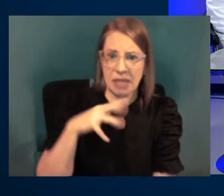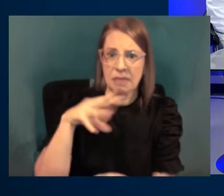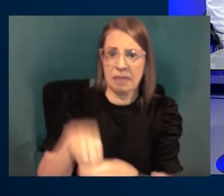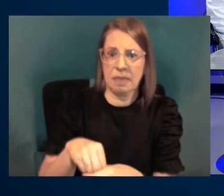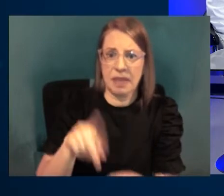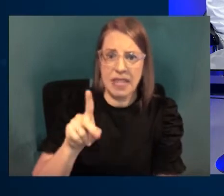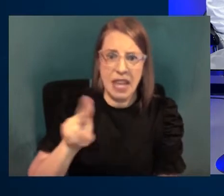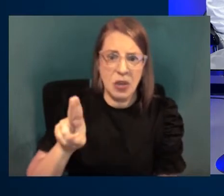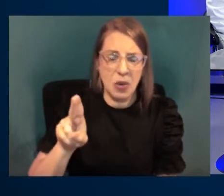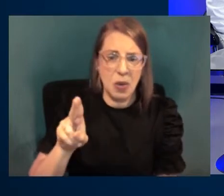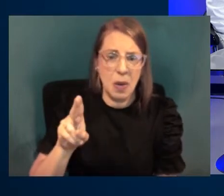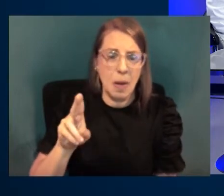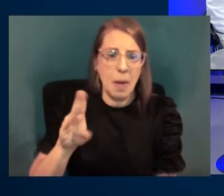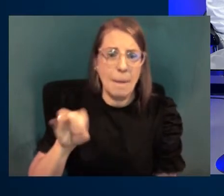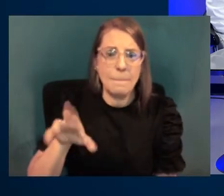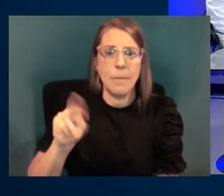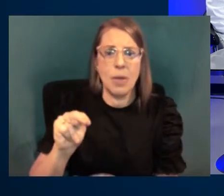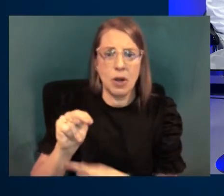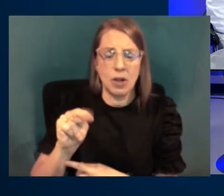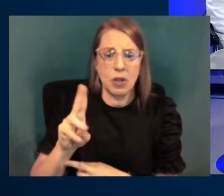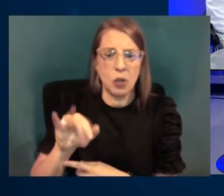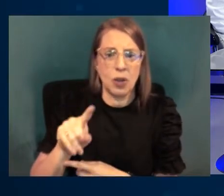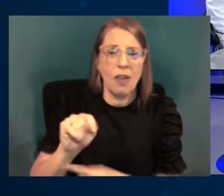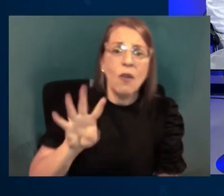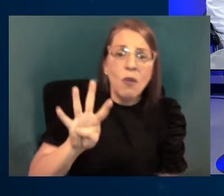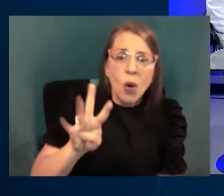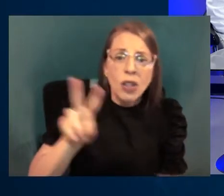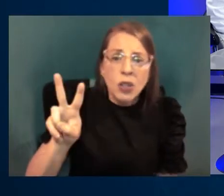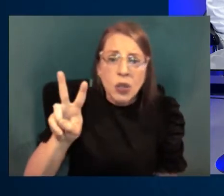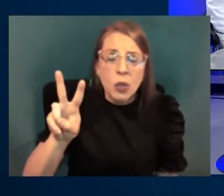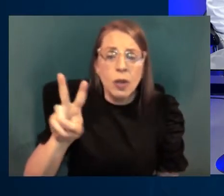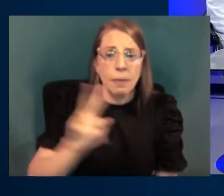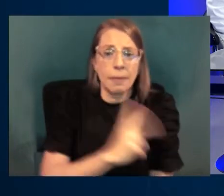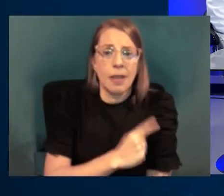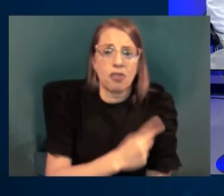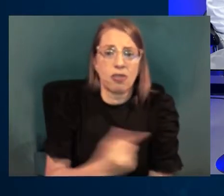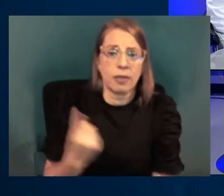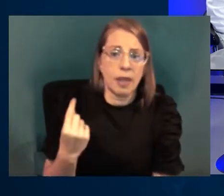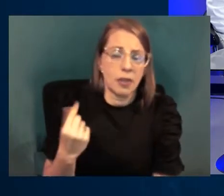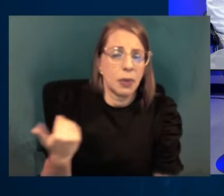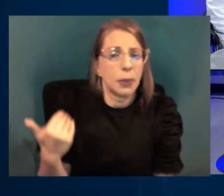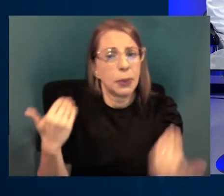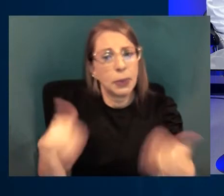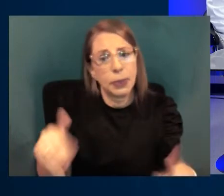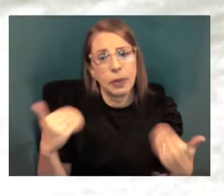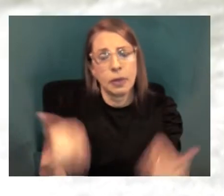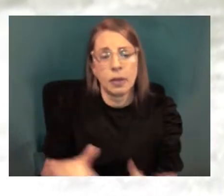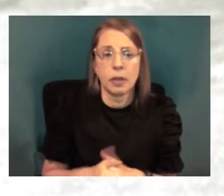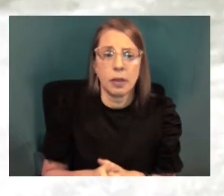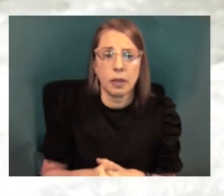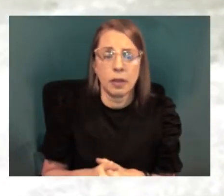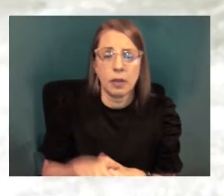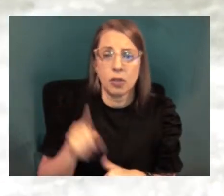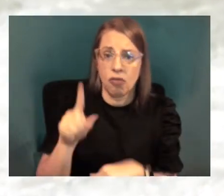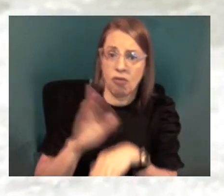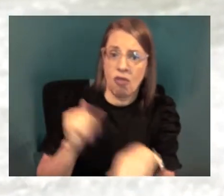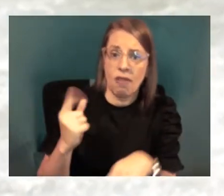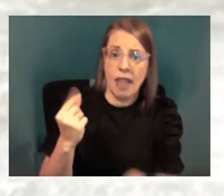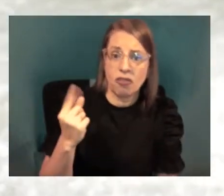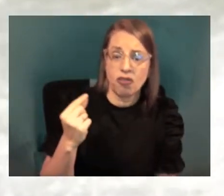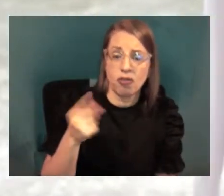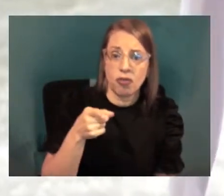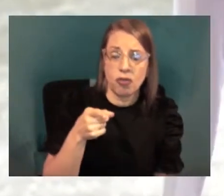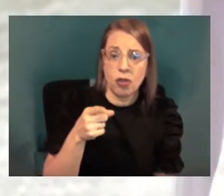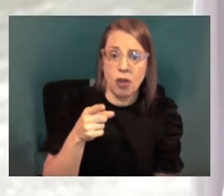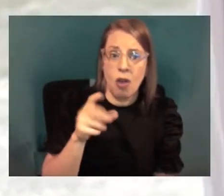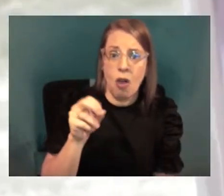had 42 patients last year. Ouch. It was just extensive. Man, were you on call last year for the? I was involved,